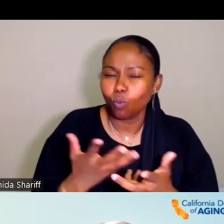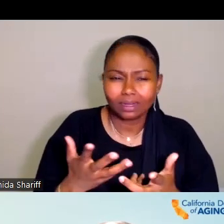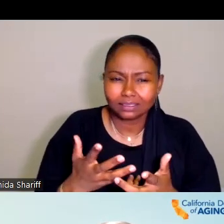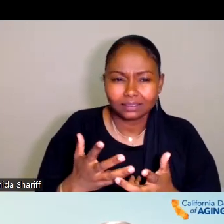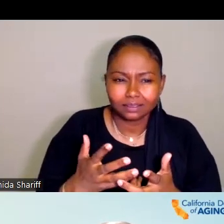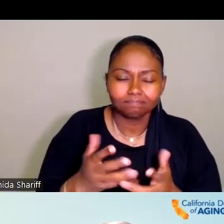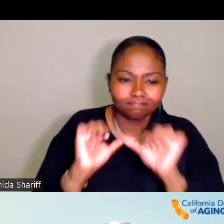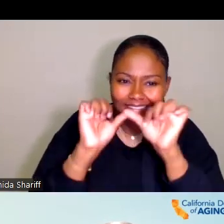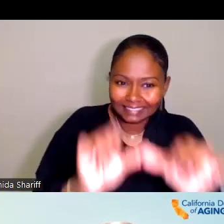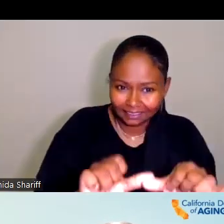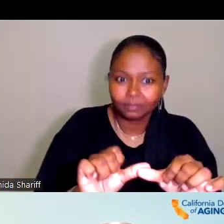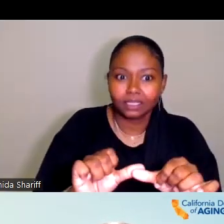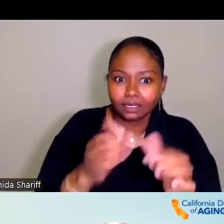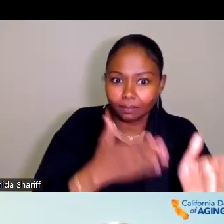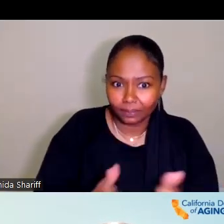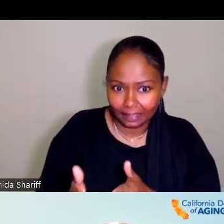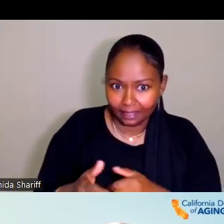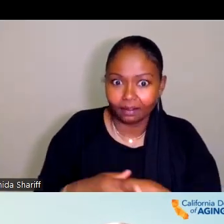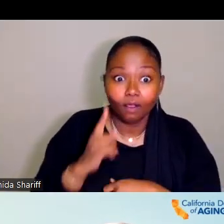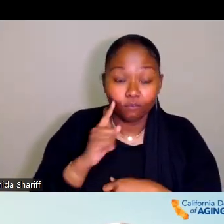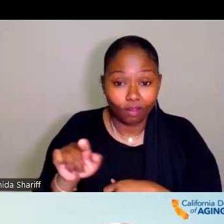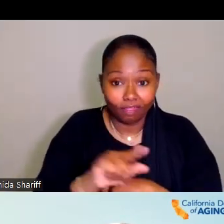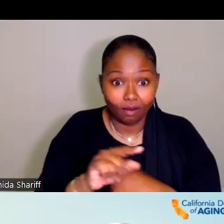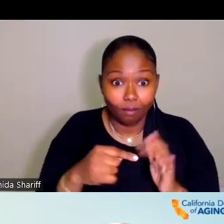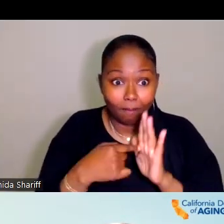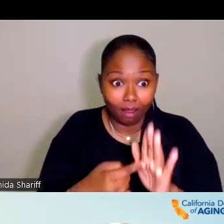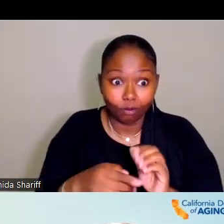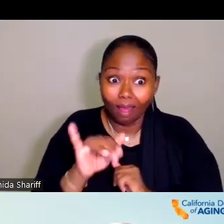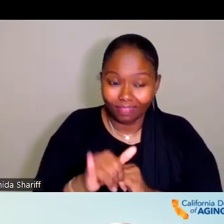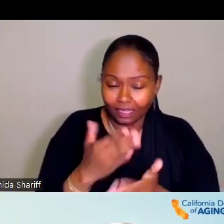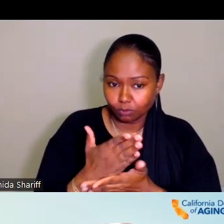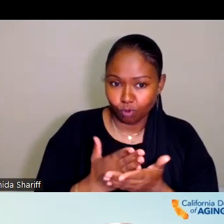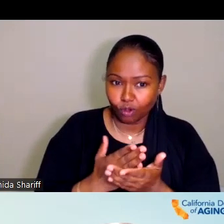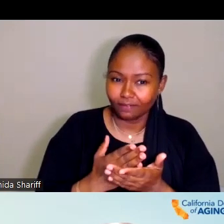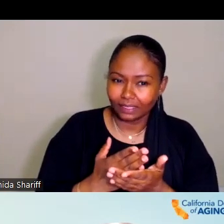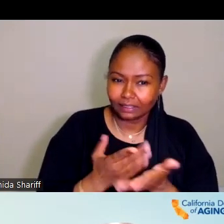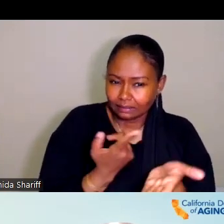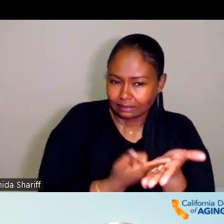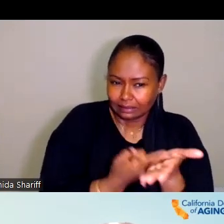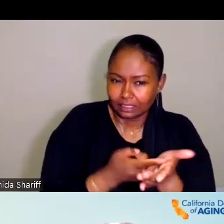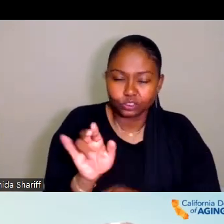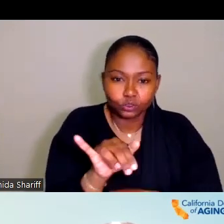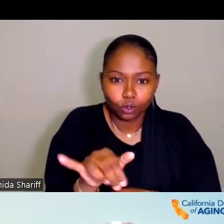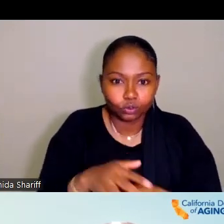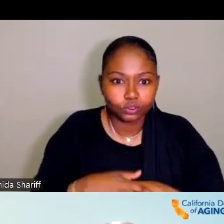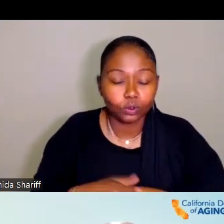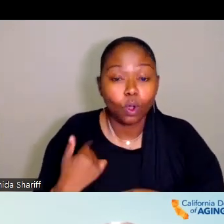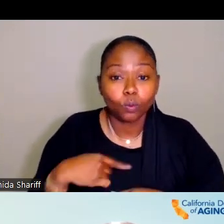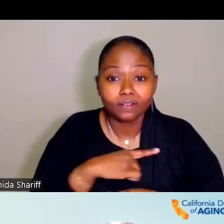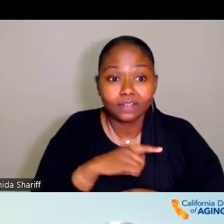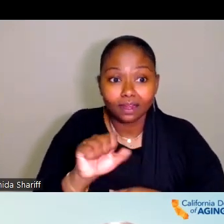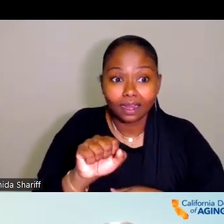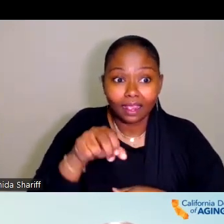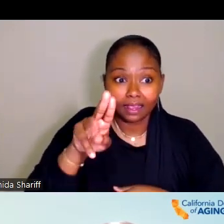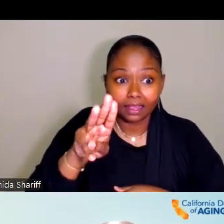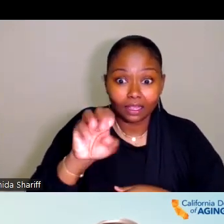ADRC program and model. And that is part of these conversations as well. We've done a SWOT analysis,